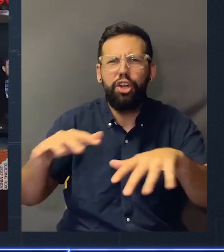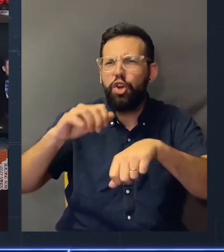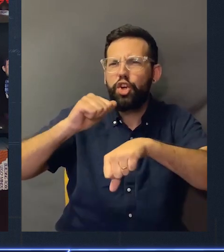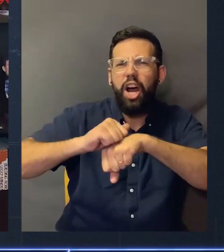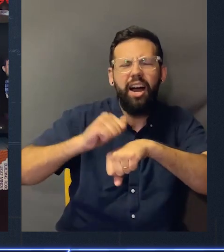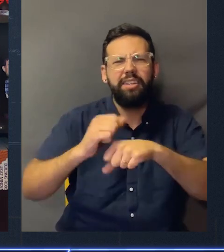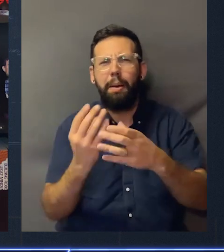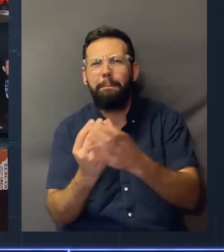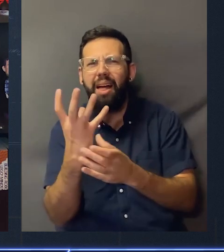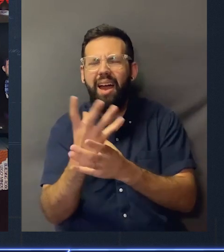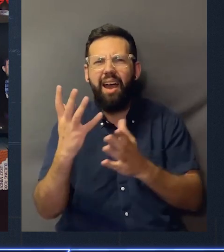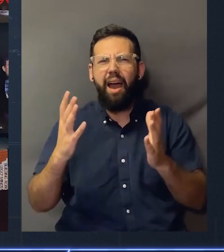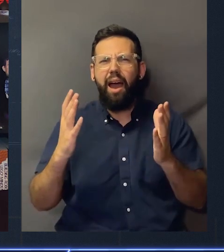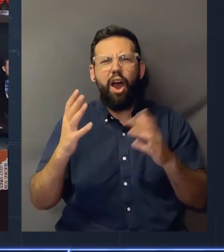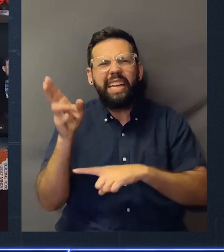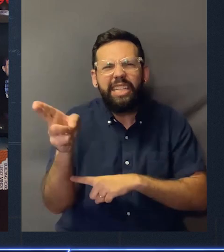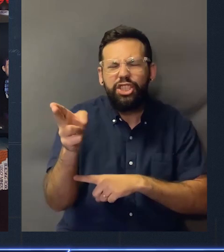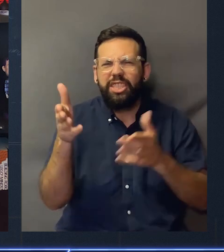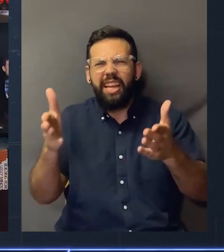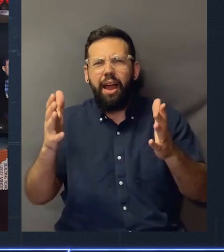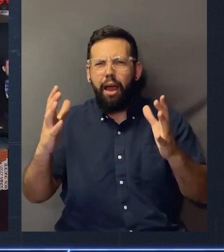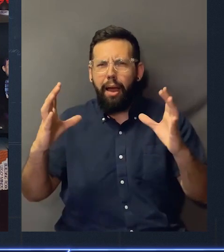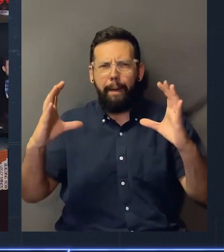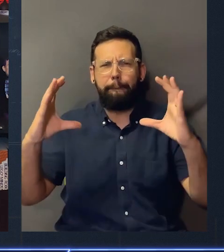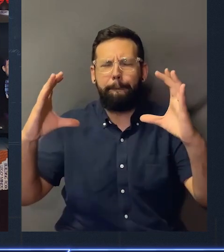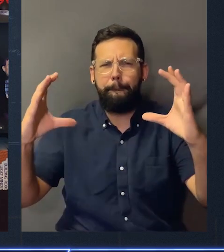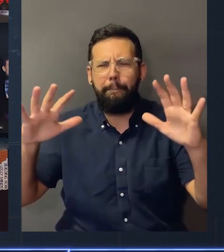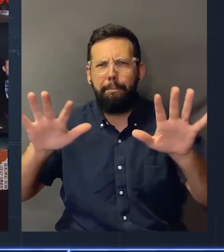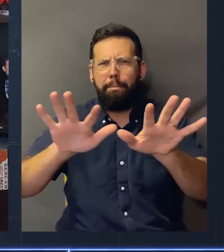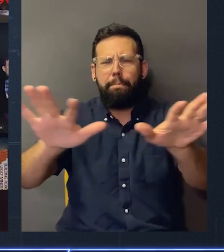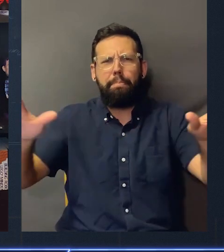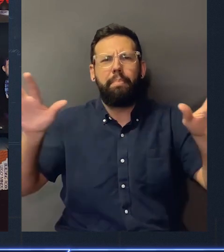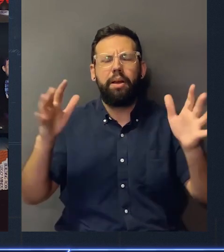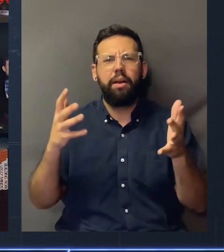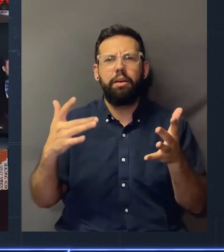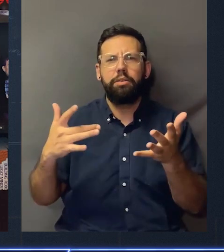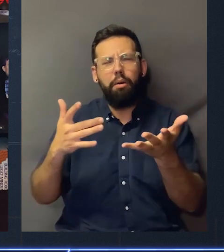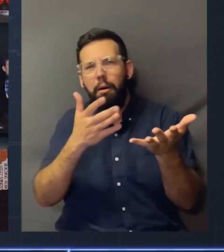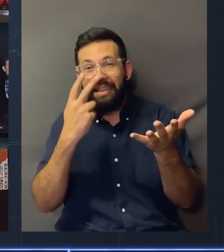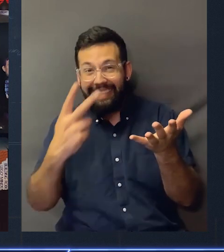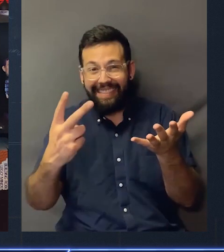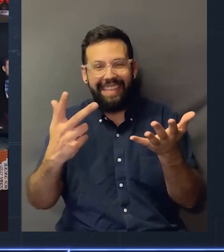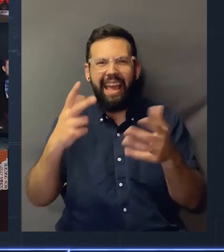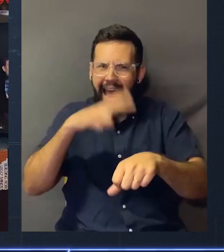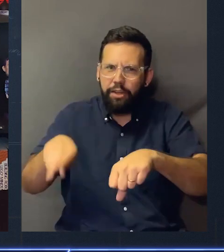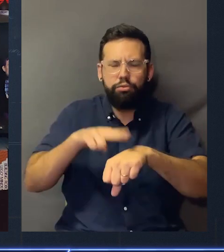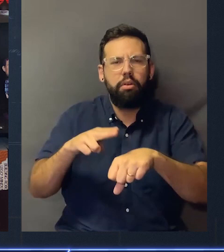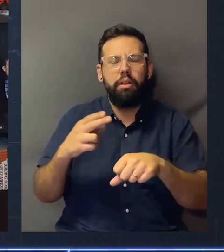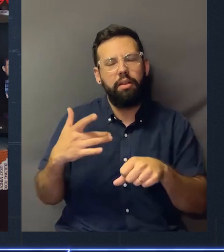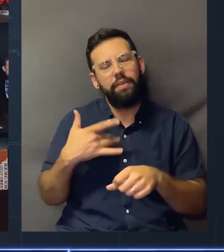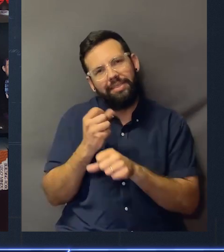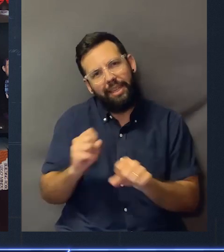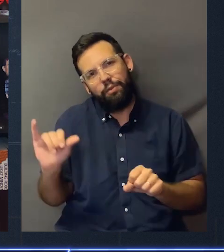and trees and plants and artifacts. So you're kind of like really reassured by the fact you can see all this great physical